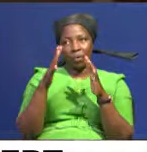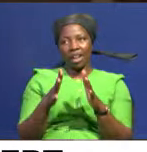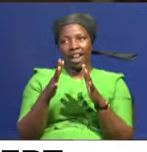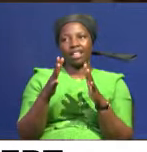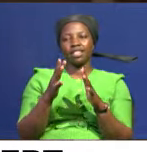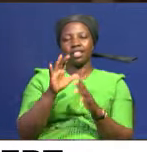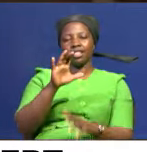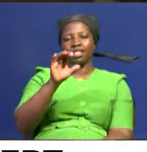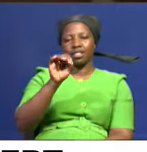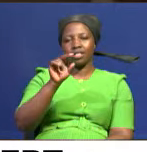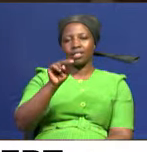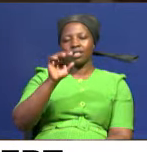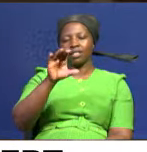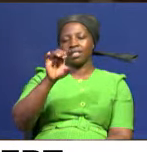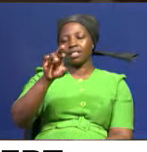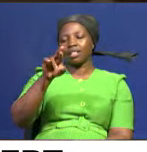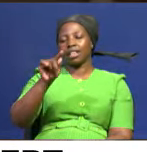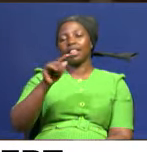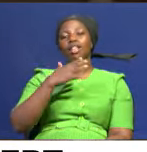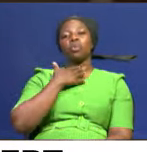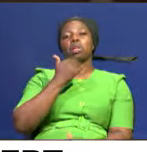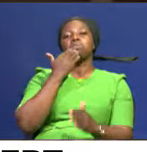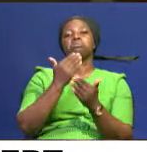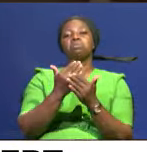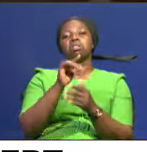And we want to thank you for always creating time